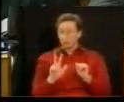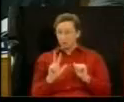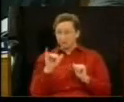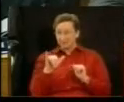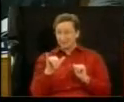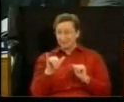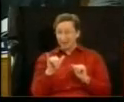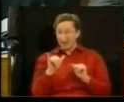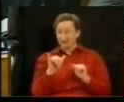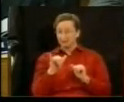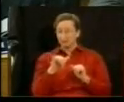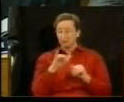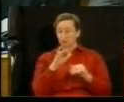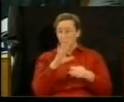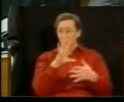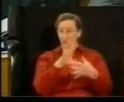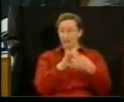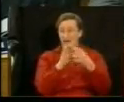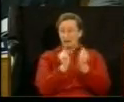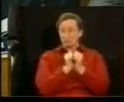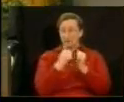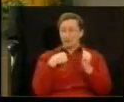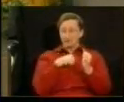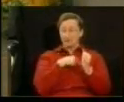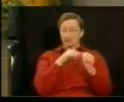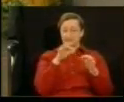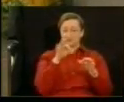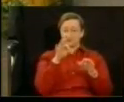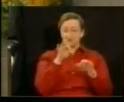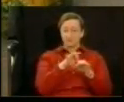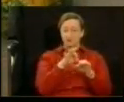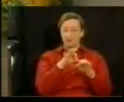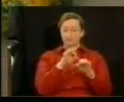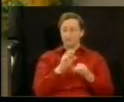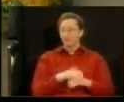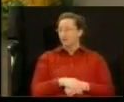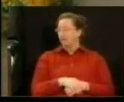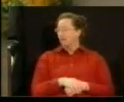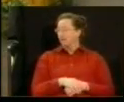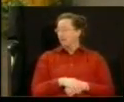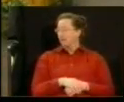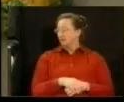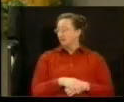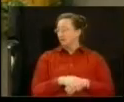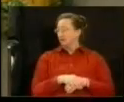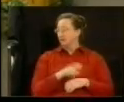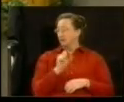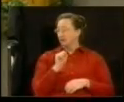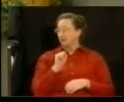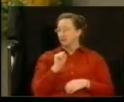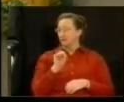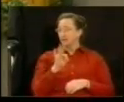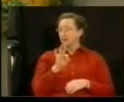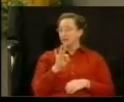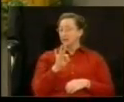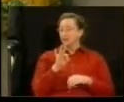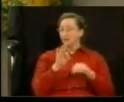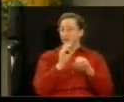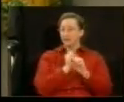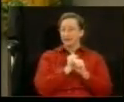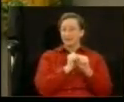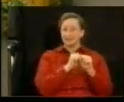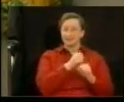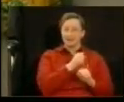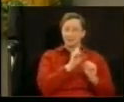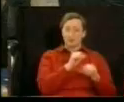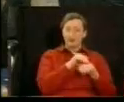factor into this vote at all? I guess we can send it. If it gets 10, we could send it, but I read in the paper, I believe it said Senator Burchant requested two-thirds